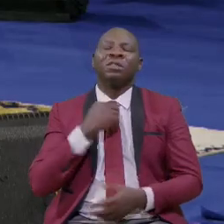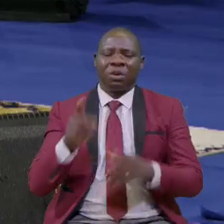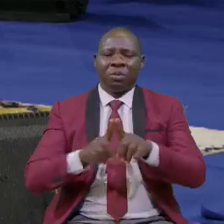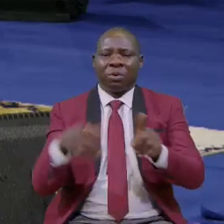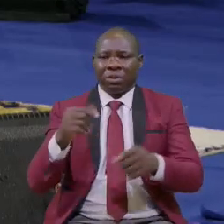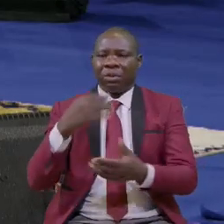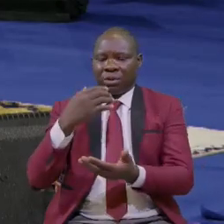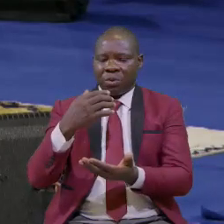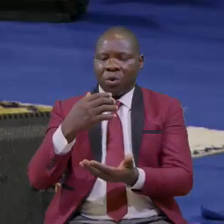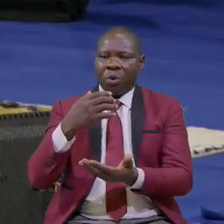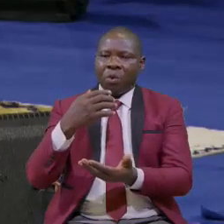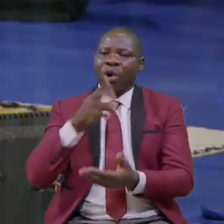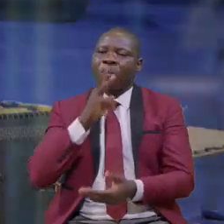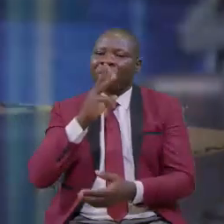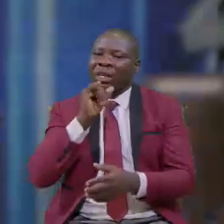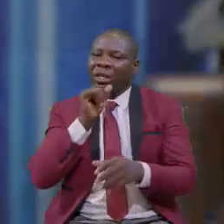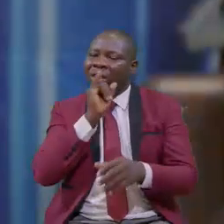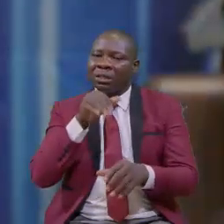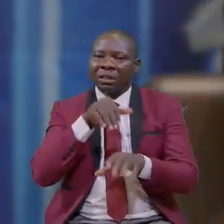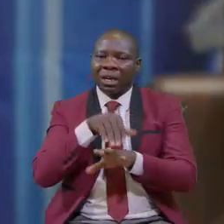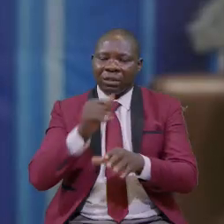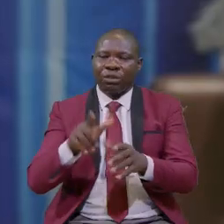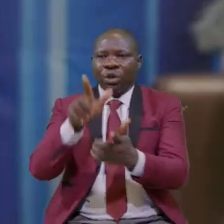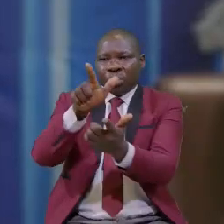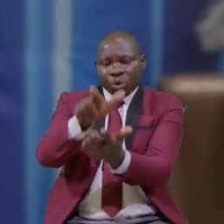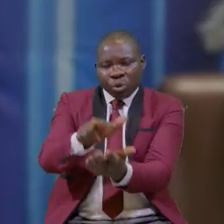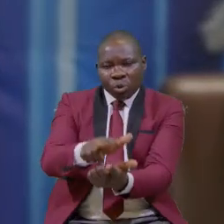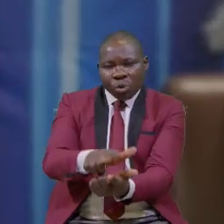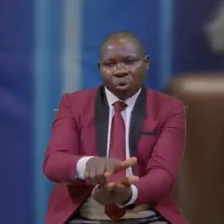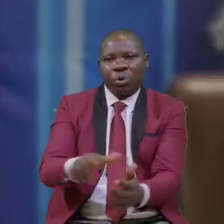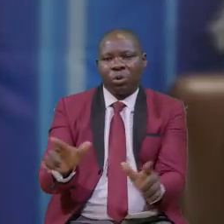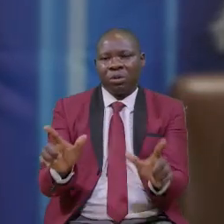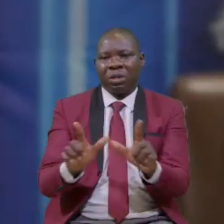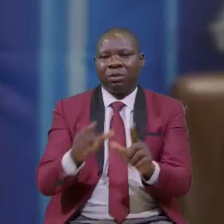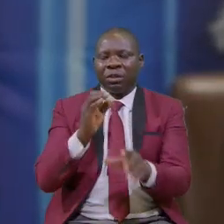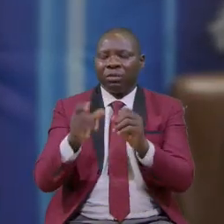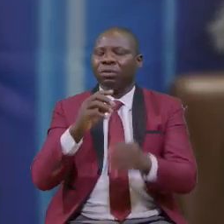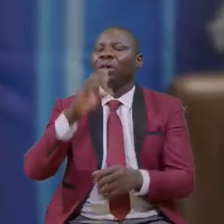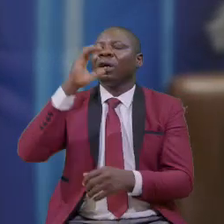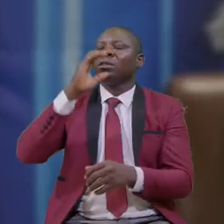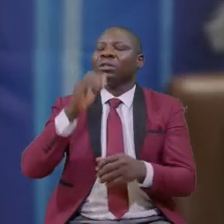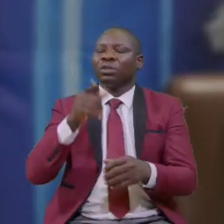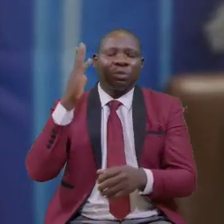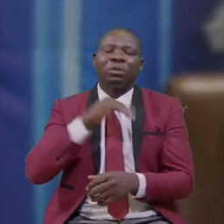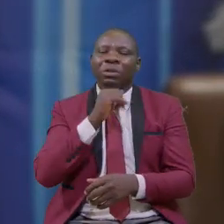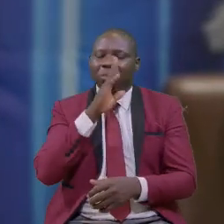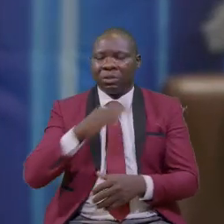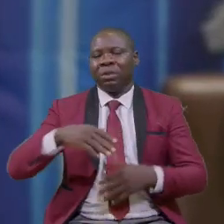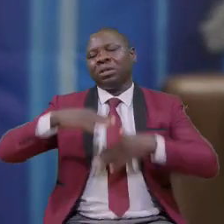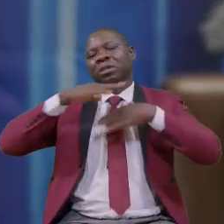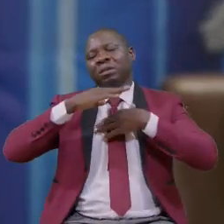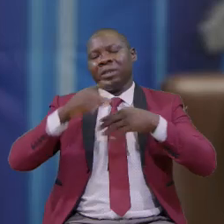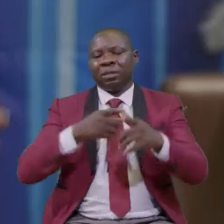is at the low level, if you drink it, you say, I'm not satisfied. Okay, we'll increase the water,